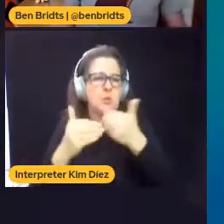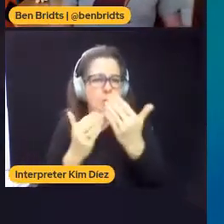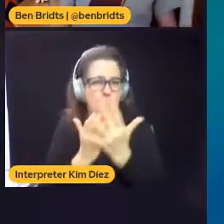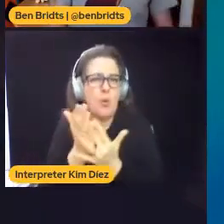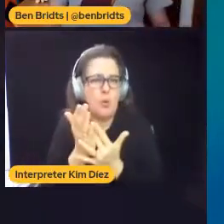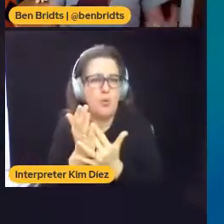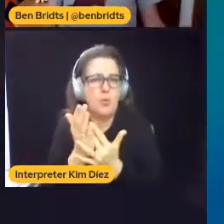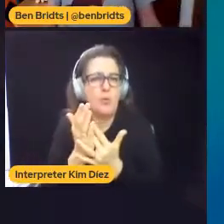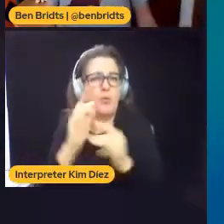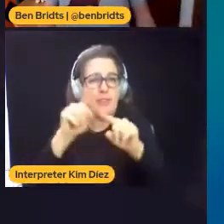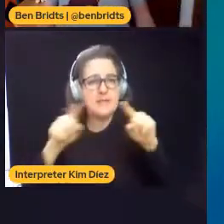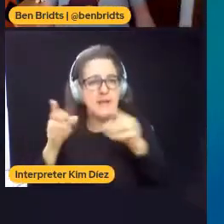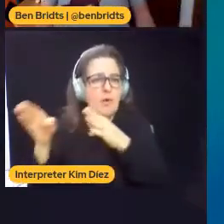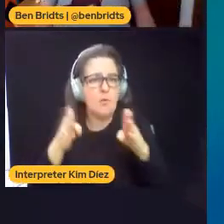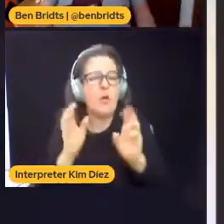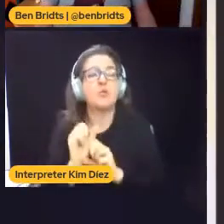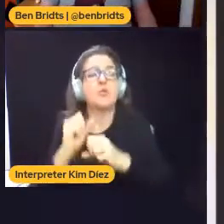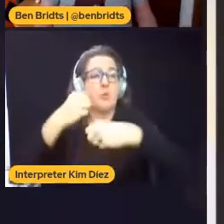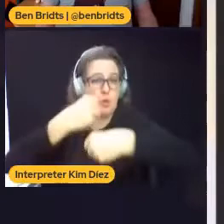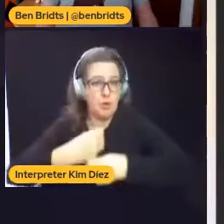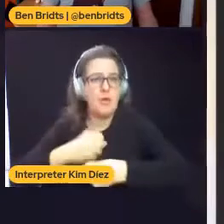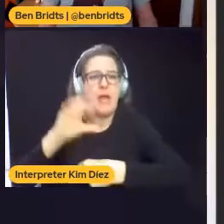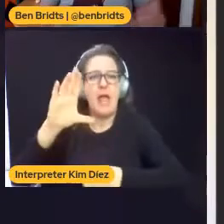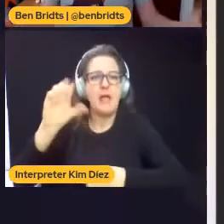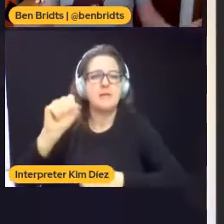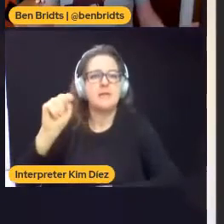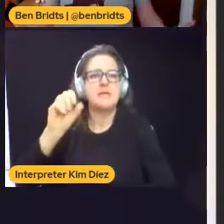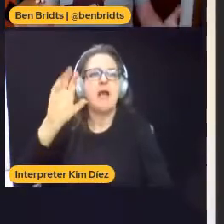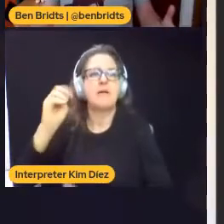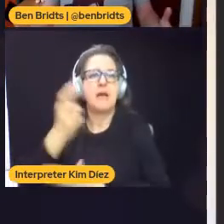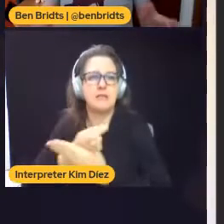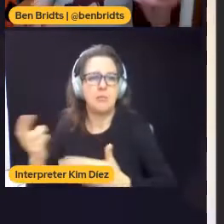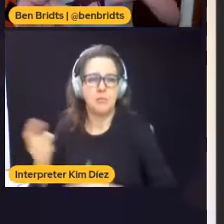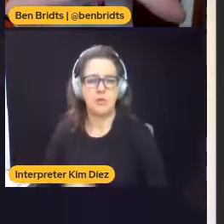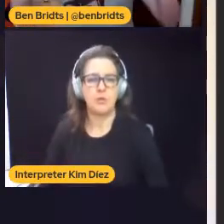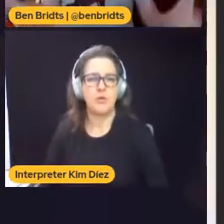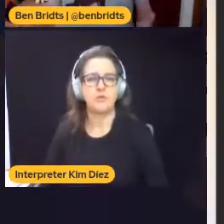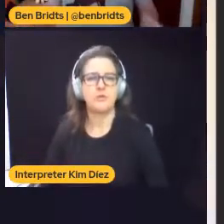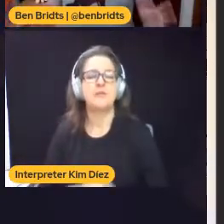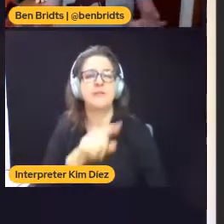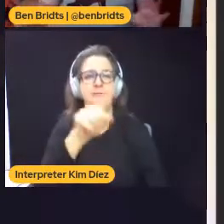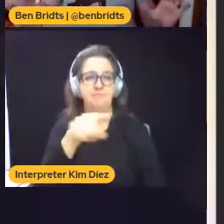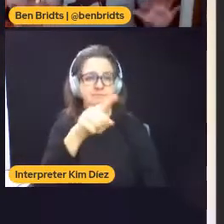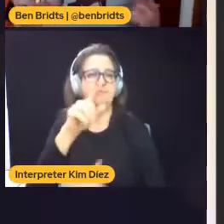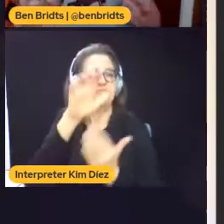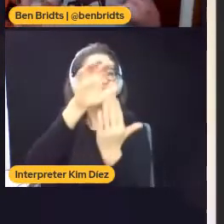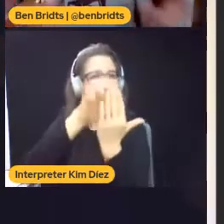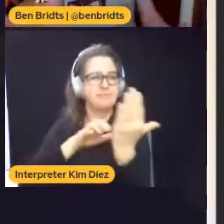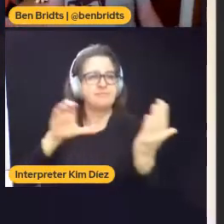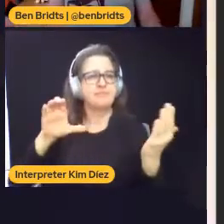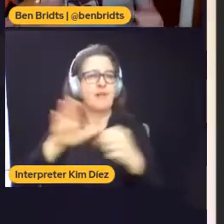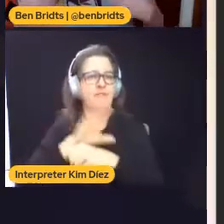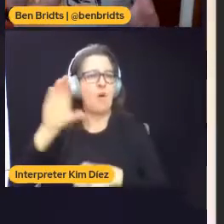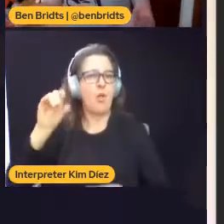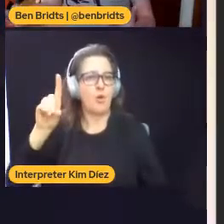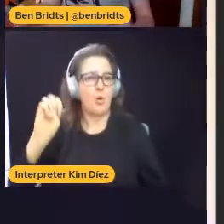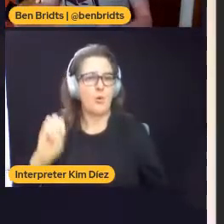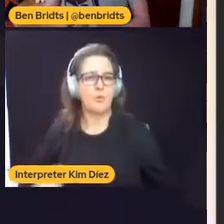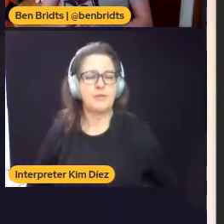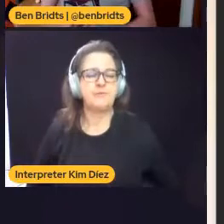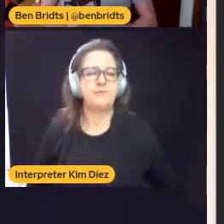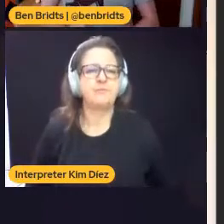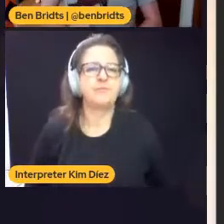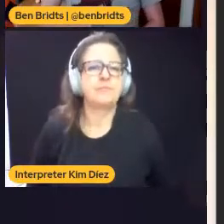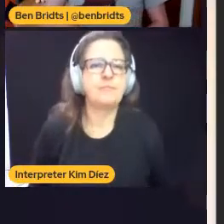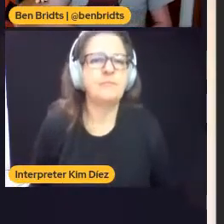take to create such a custom resource. So this is the full code of what that would look like, or could look